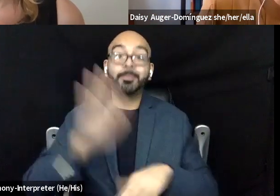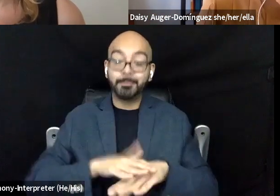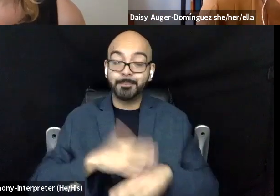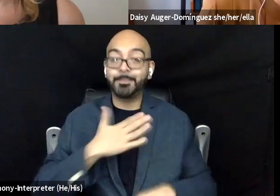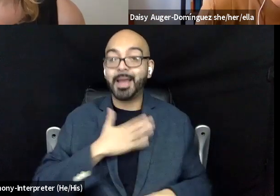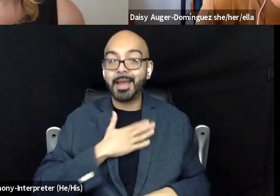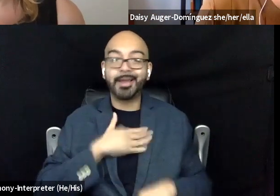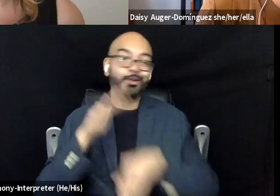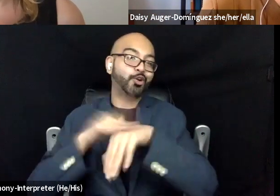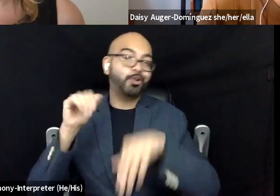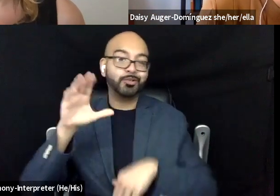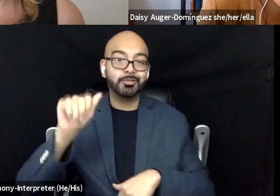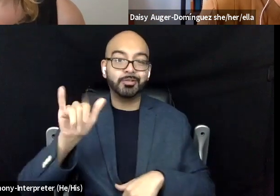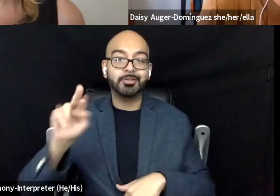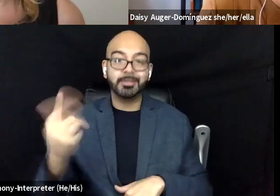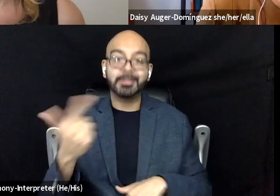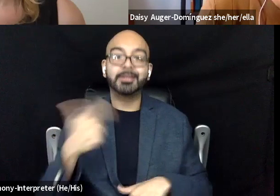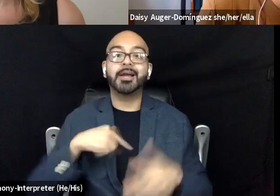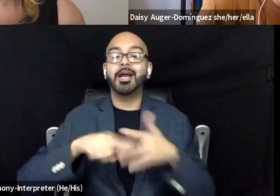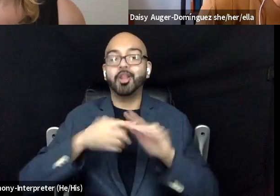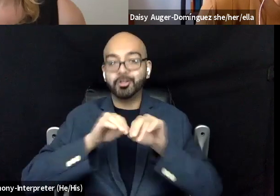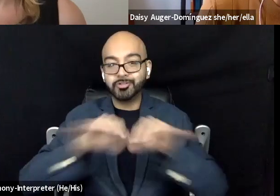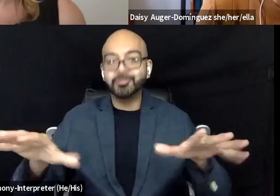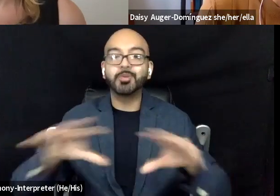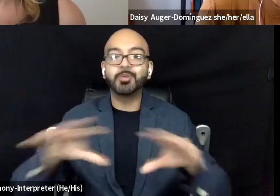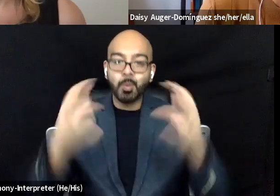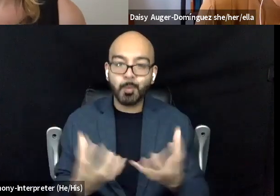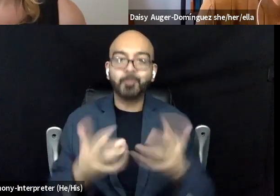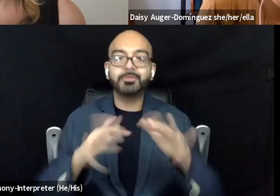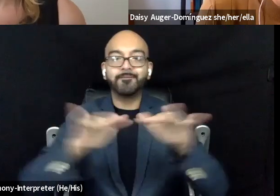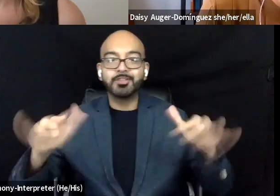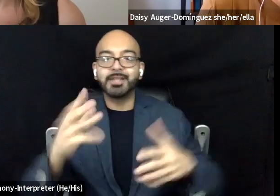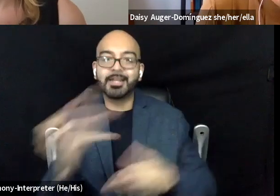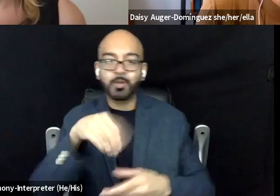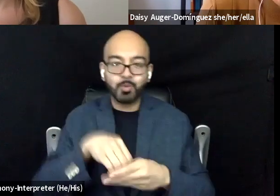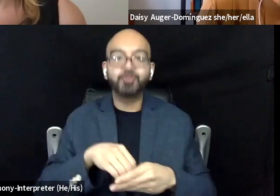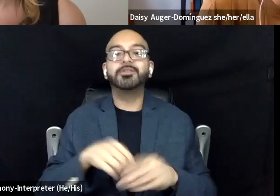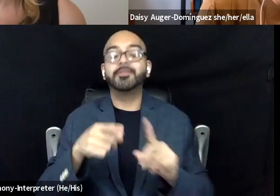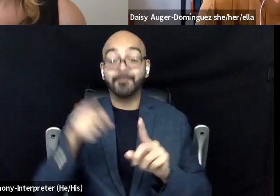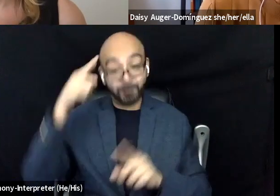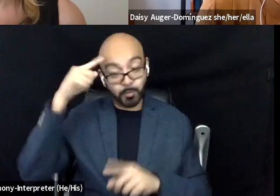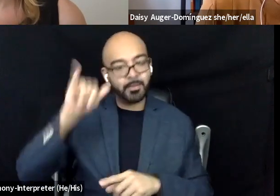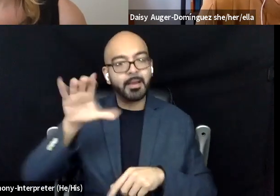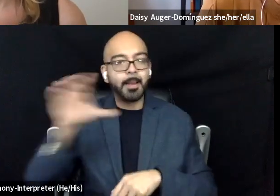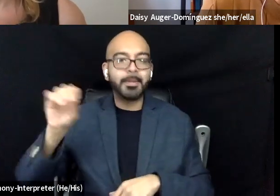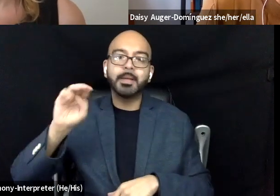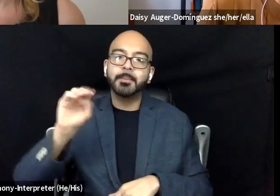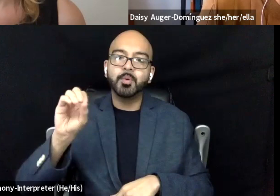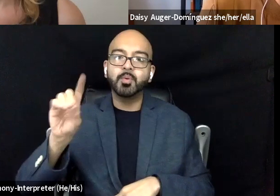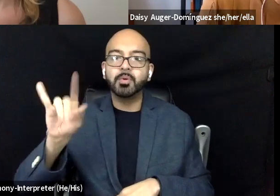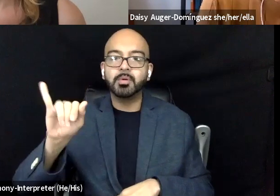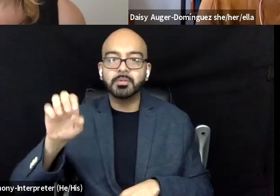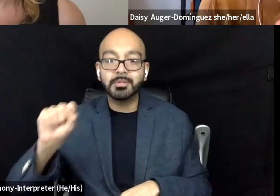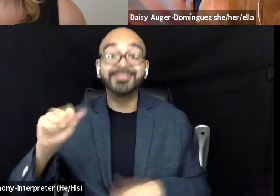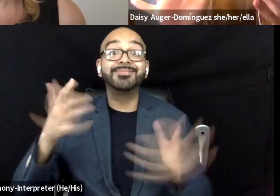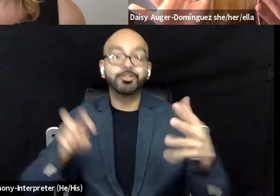Global Diversity and Inclusion Function for Moody's and led it for 3 years. And then from Moody's, I went on to Time Warner. I did a lateral